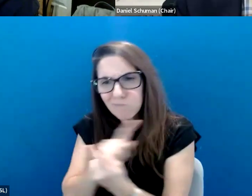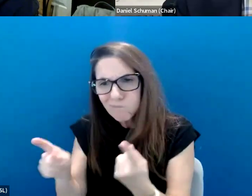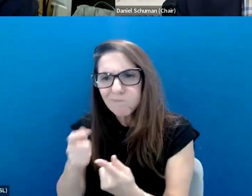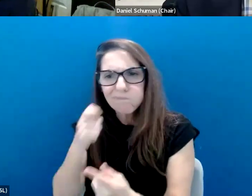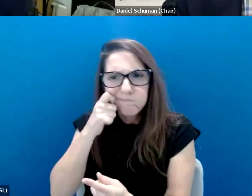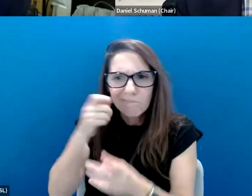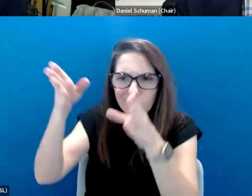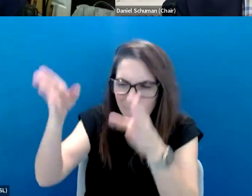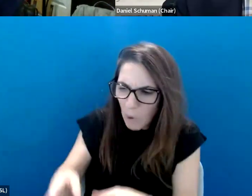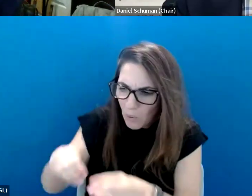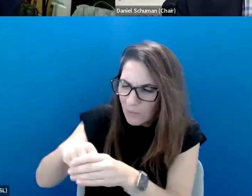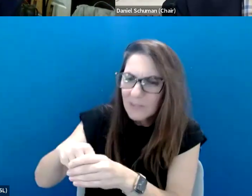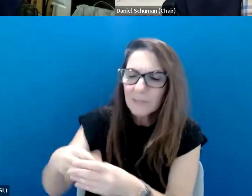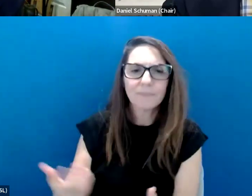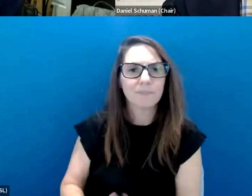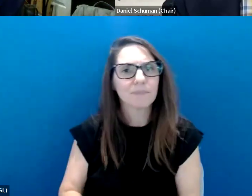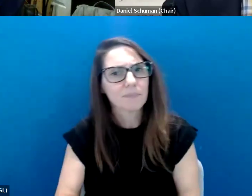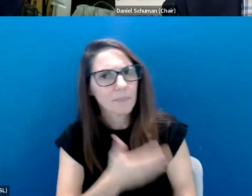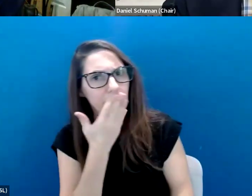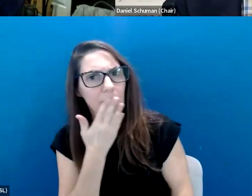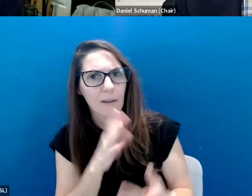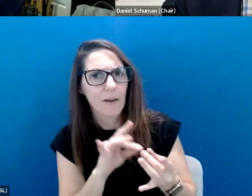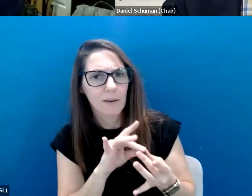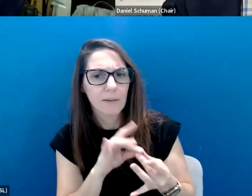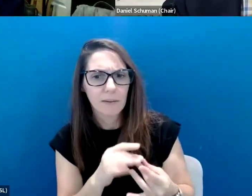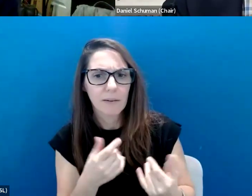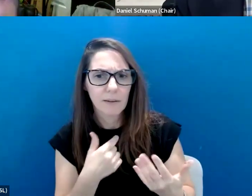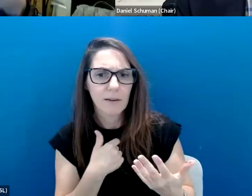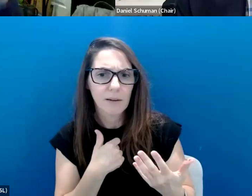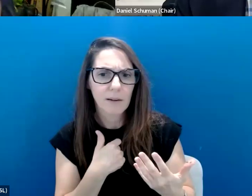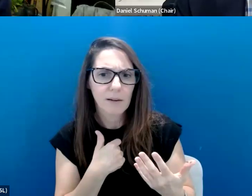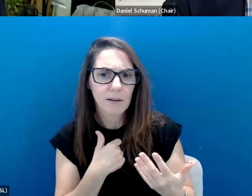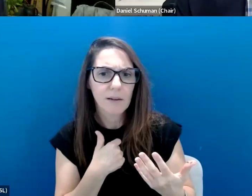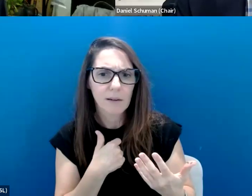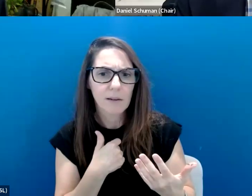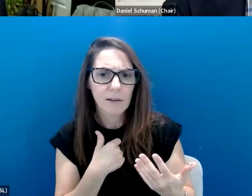Thank you for the comment. But I'm not going to engage with it substantively. No, I'm just kidding.